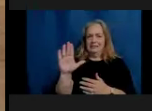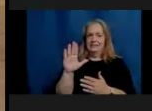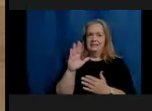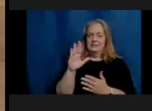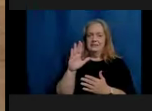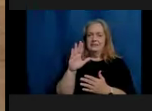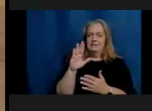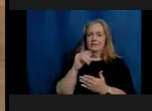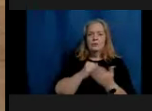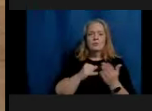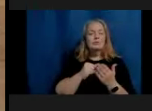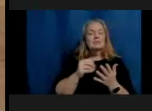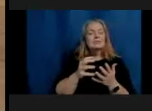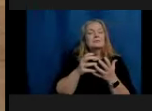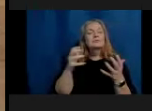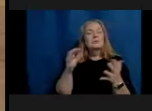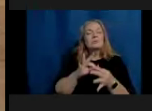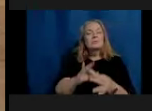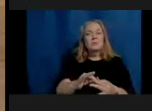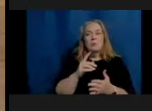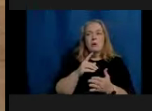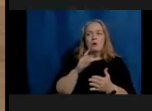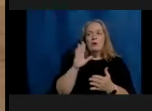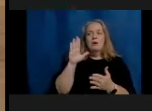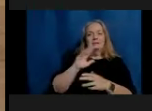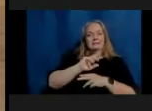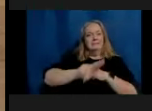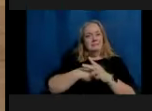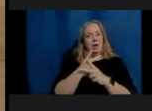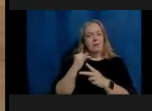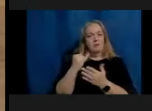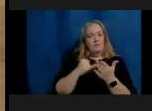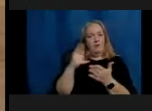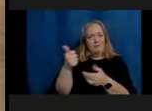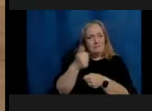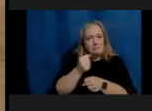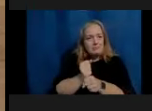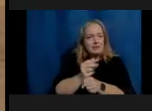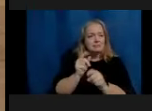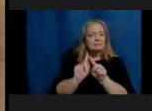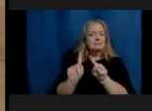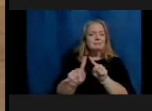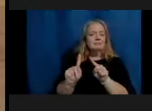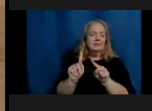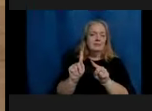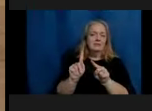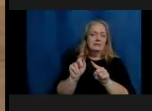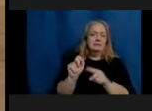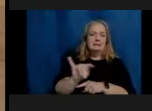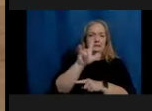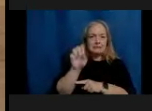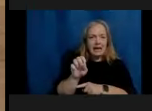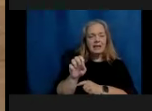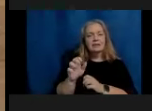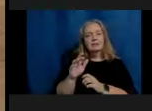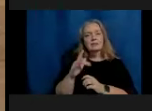the compositions he's making and the wide a range of styles and emotions he's working with is that it's like,